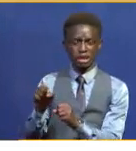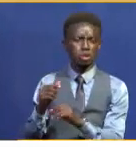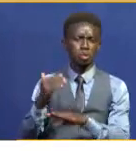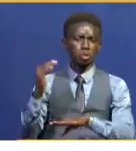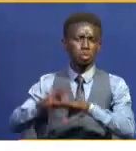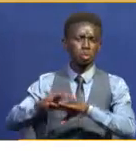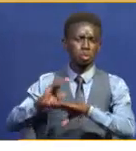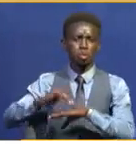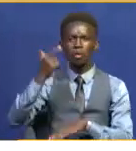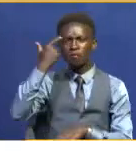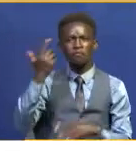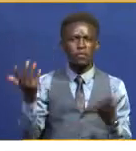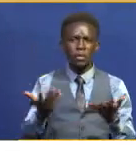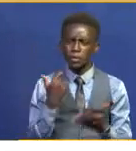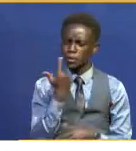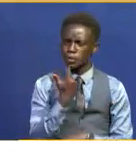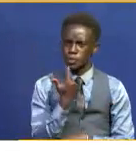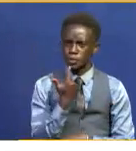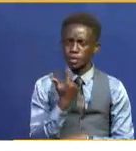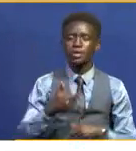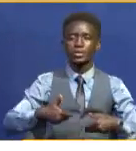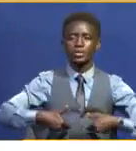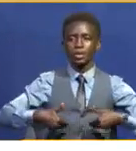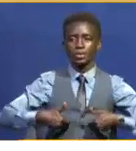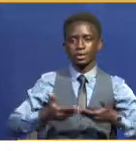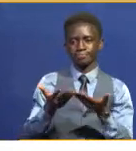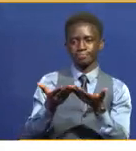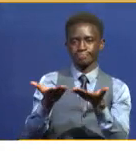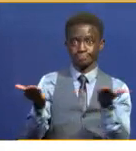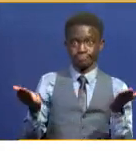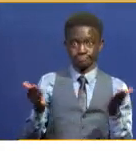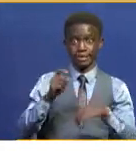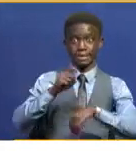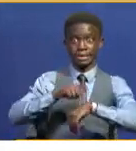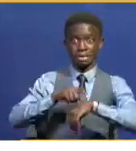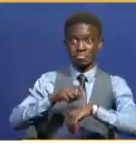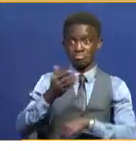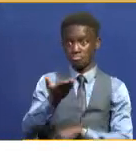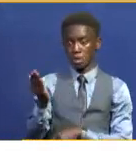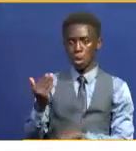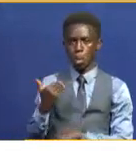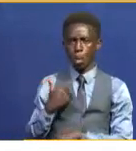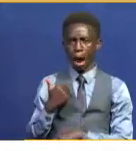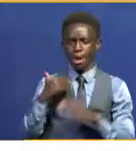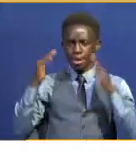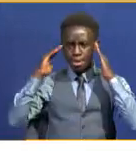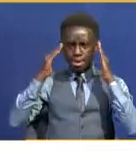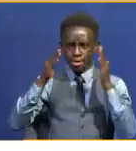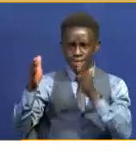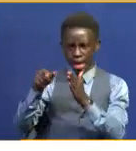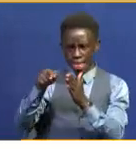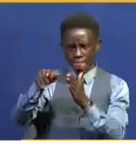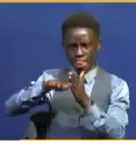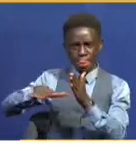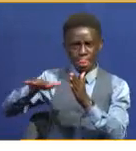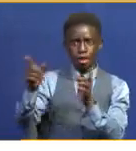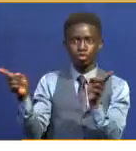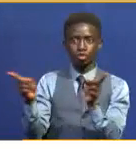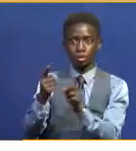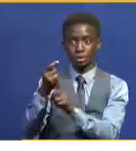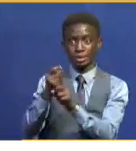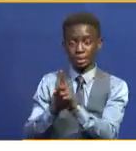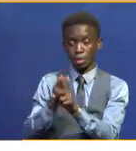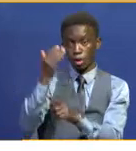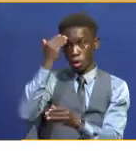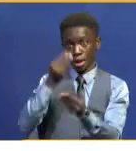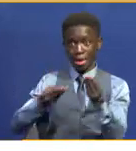for the youth, and especially when they want to make a return within the short term. We know that economic times are challenging.